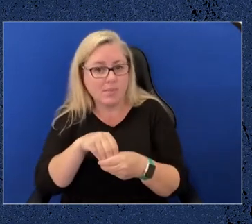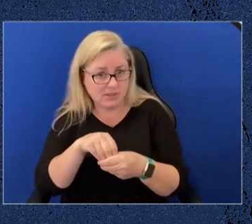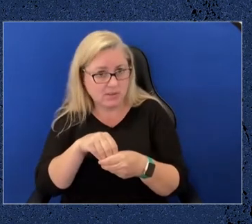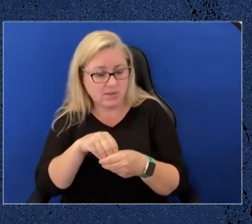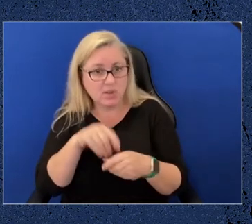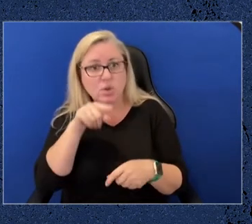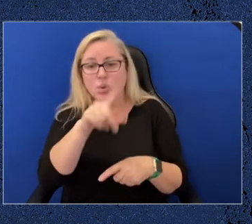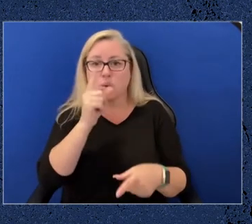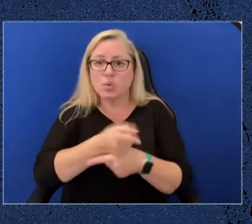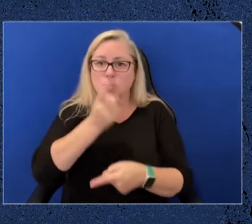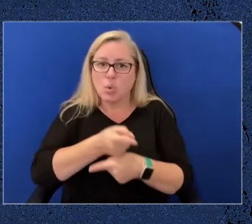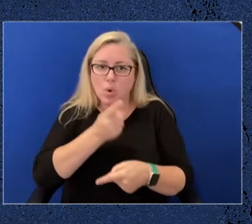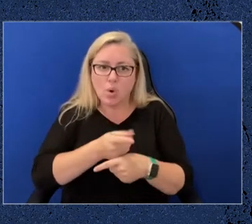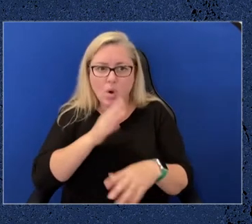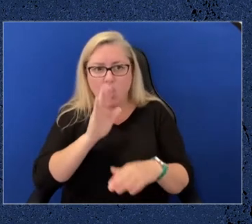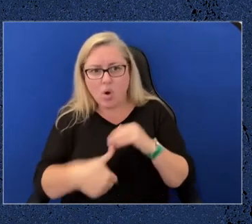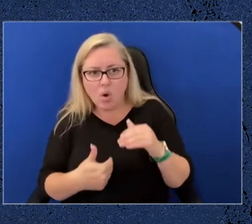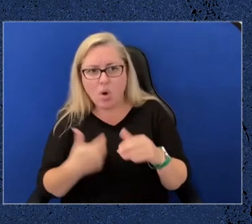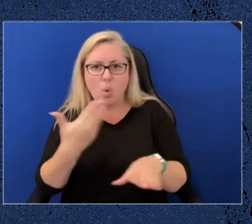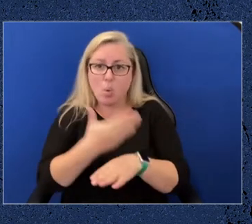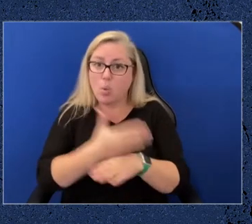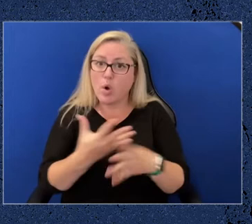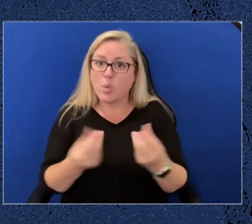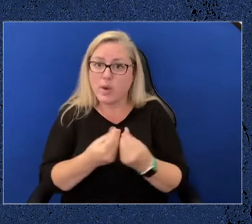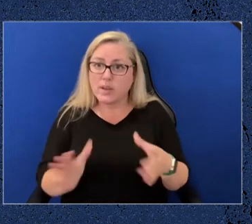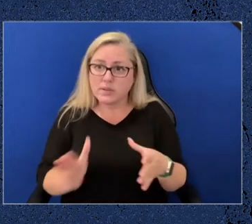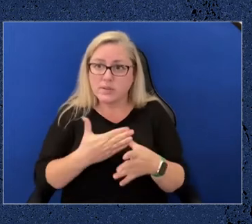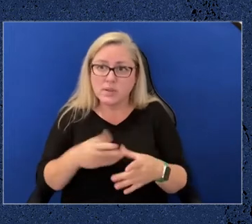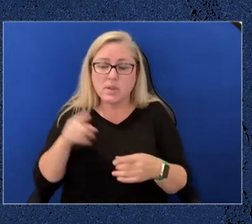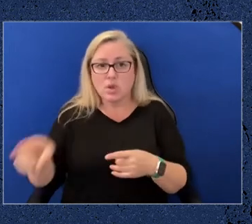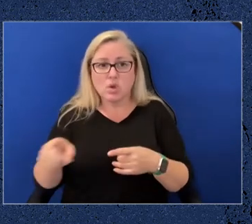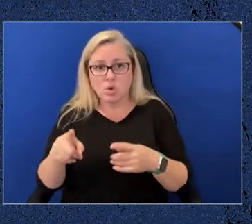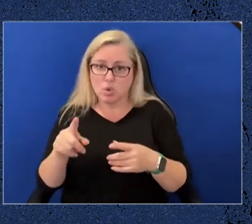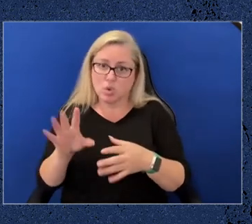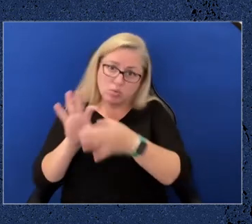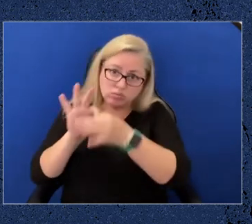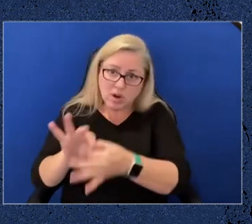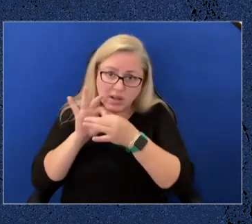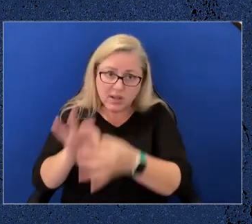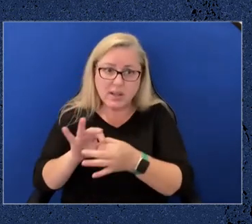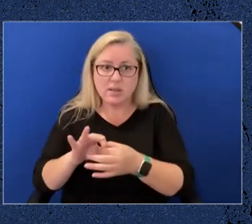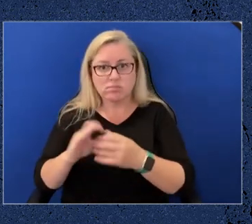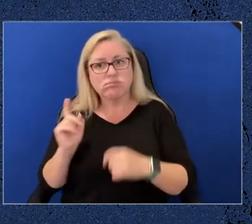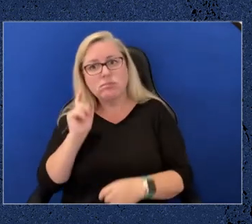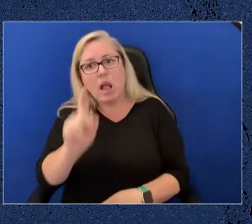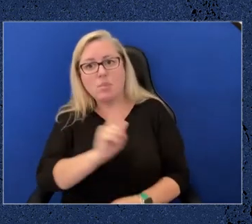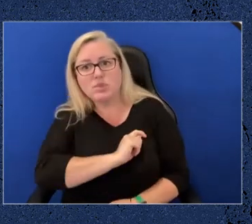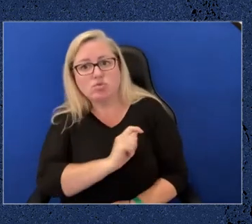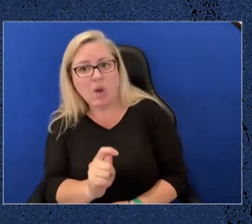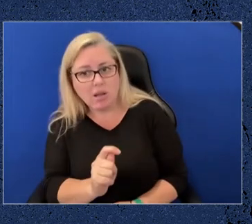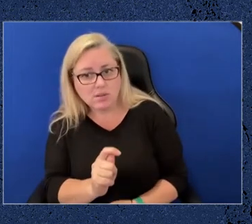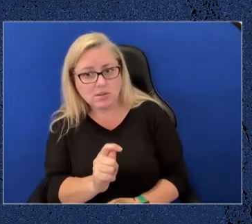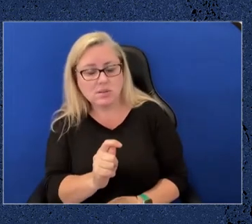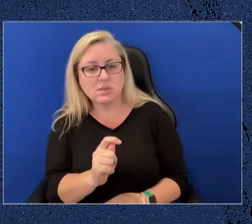about, working with Indigenous people, you have to build that relationship. We come with trust, you know, but